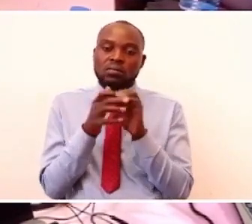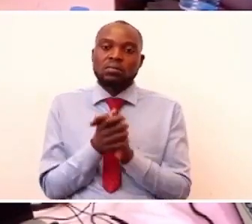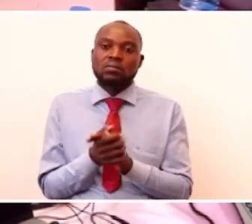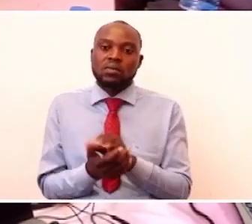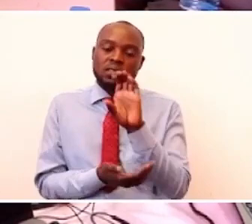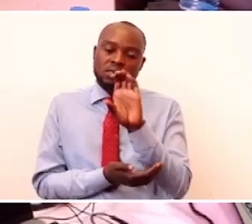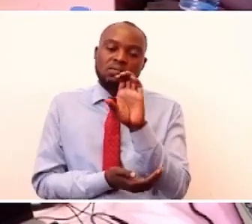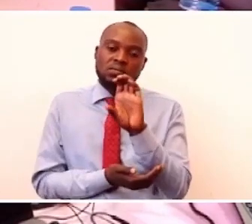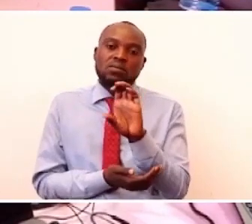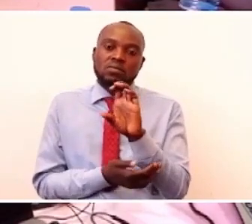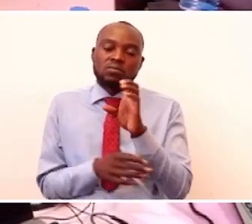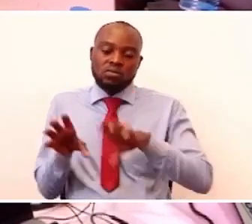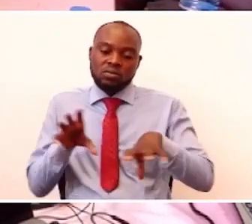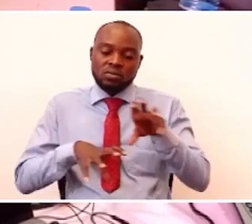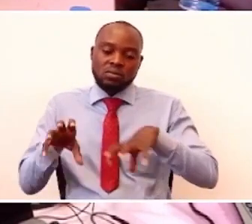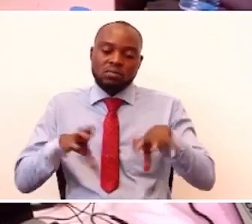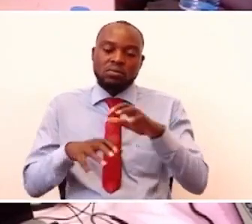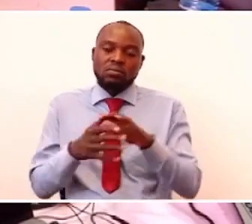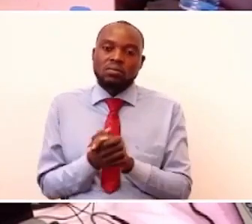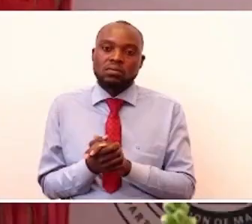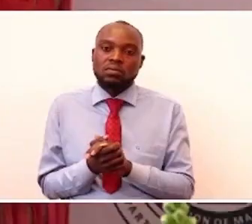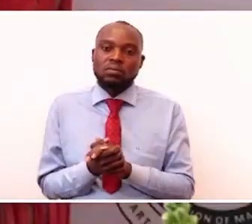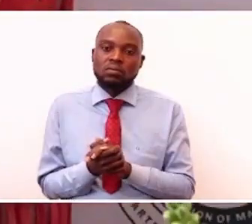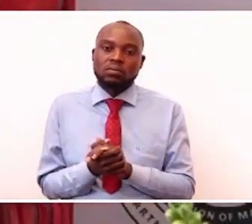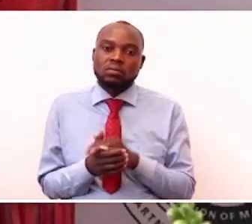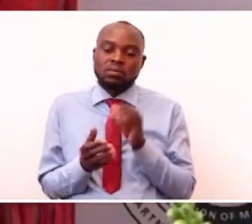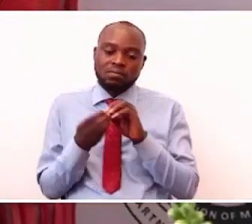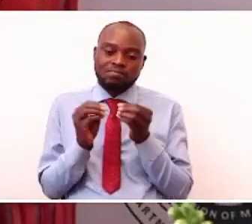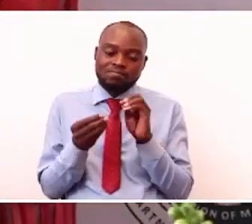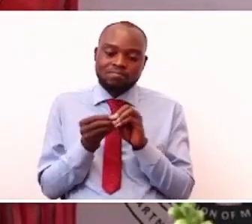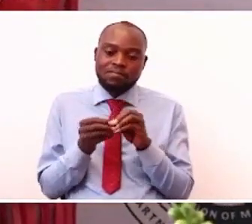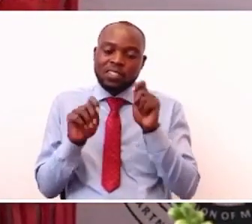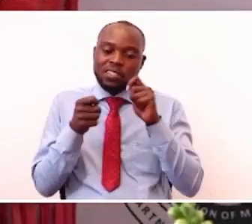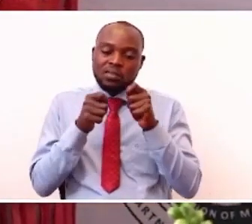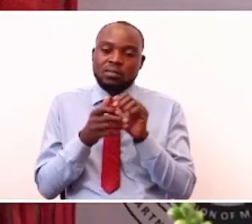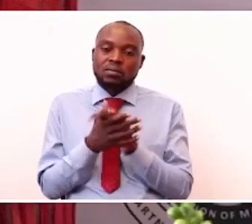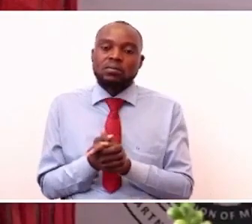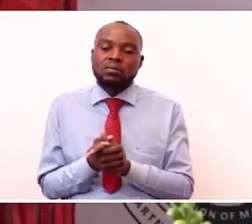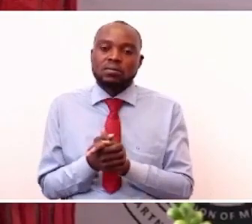decentralized ledger systems. So a record in the blockchain technology is